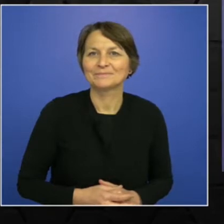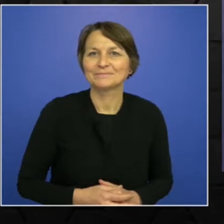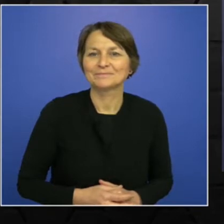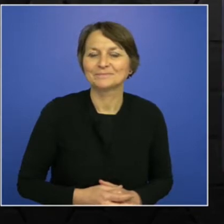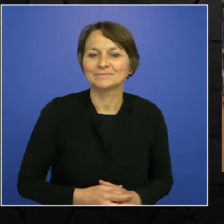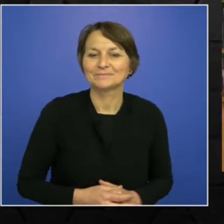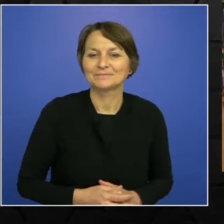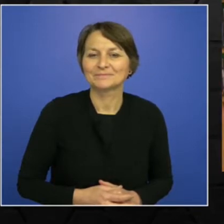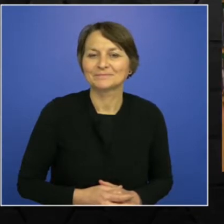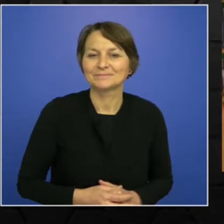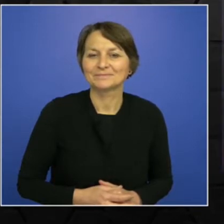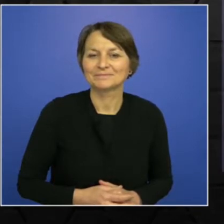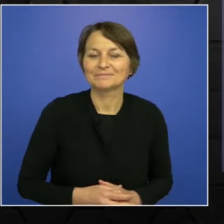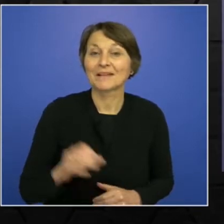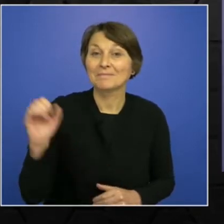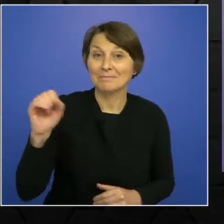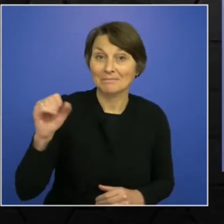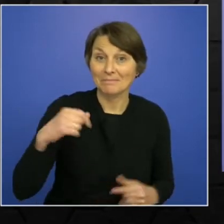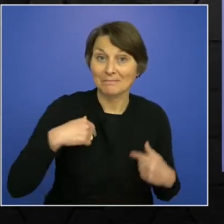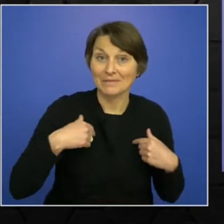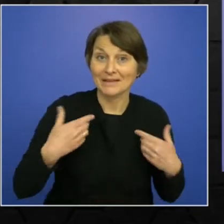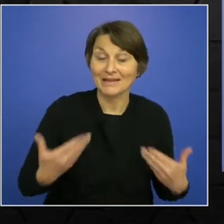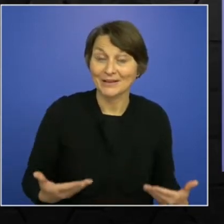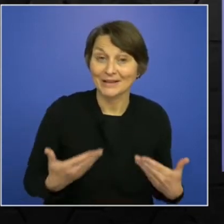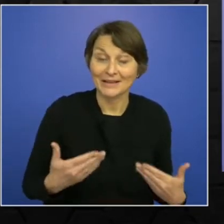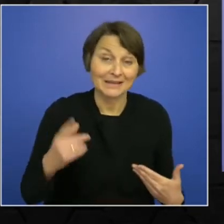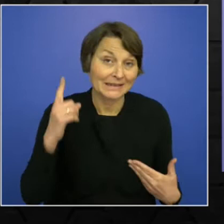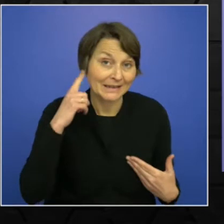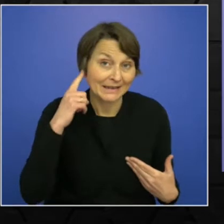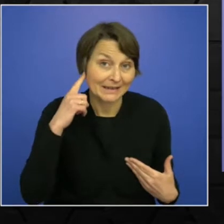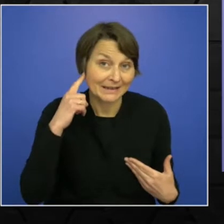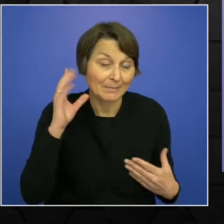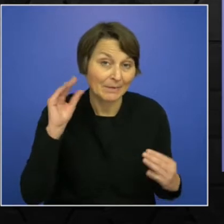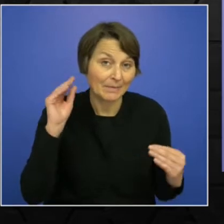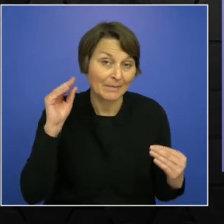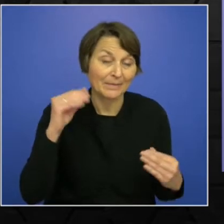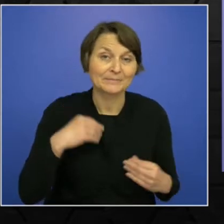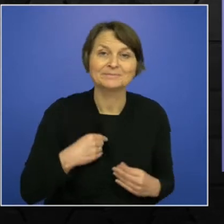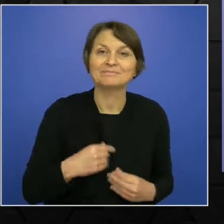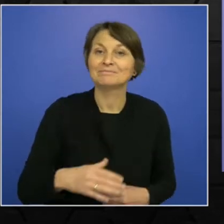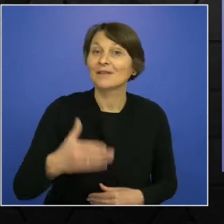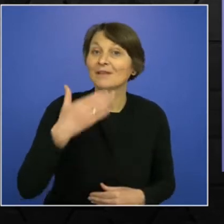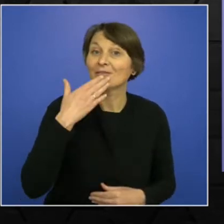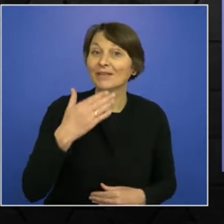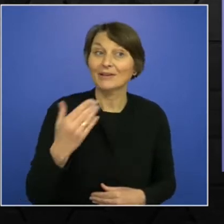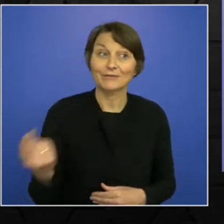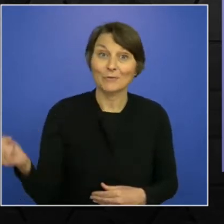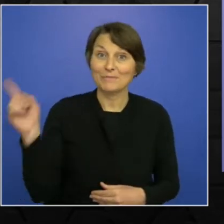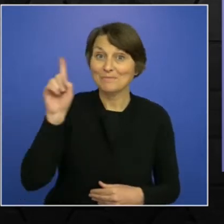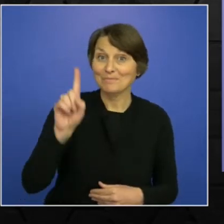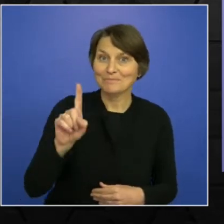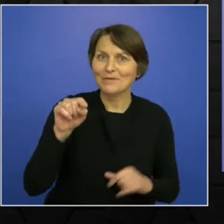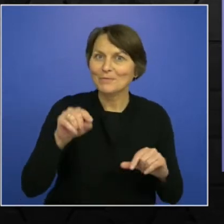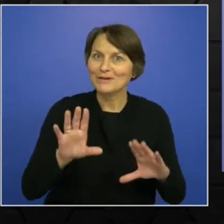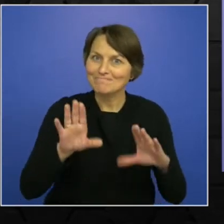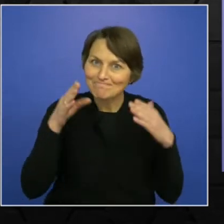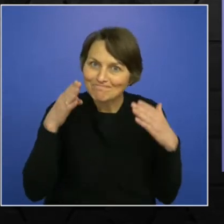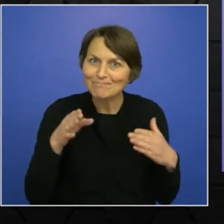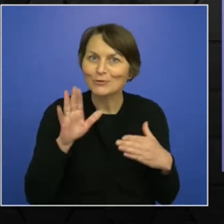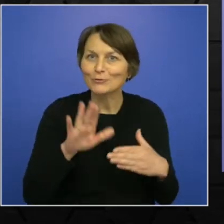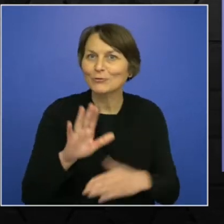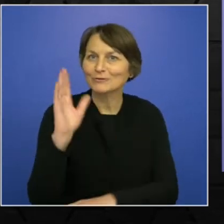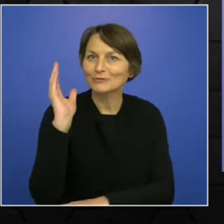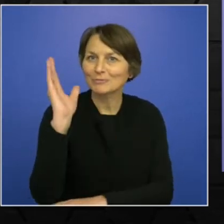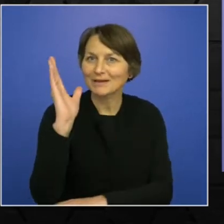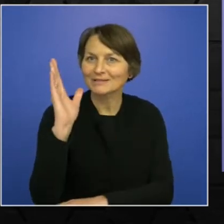Yes, Kunal, I'm here. Cool. Alrighty, yeah, thanks a lot for joining, Priyanka, and really looking forward to this particular session. Would you like to tell us a little